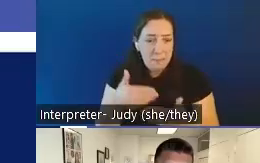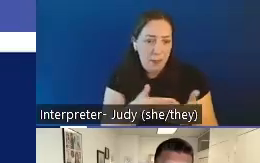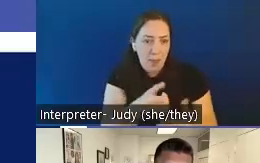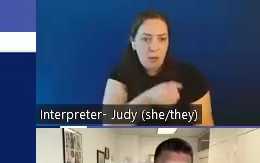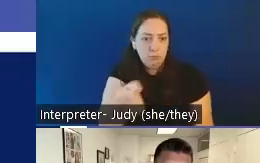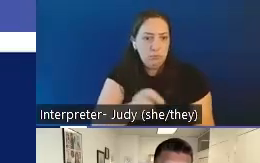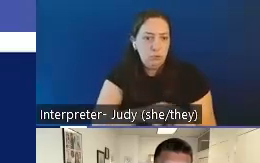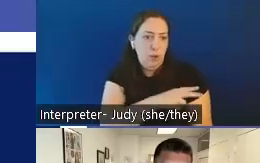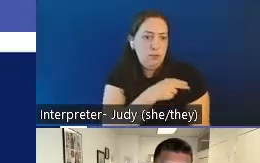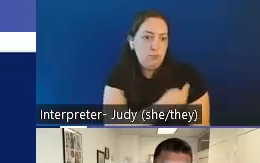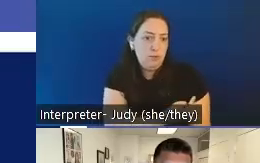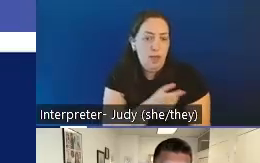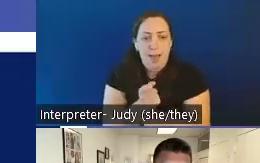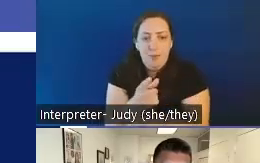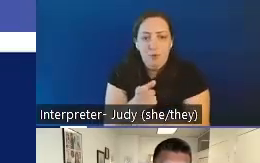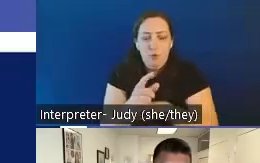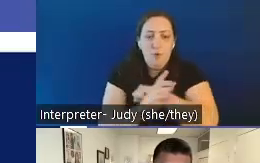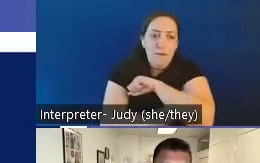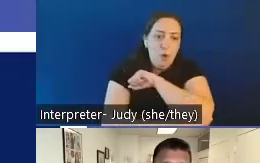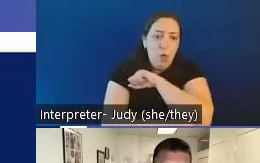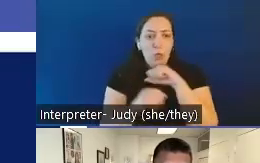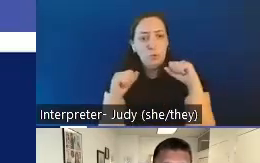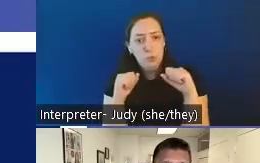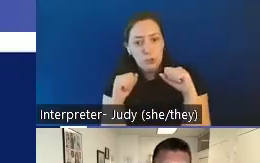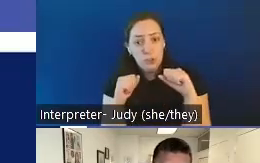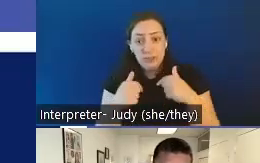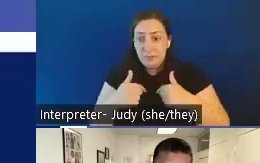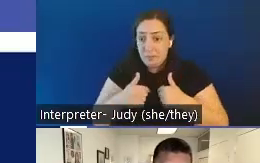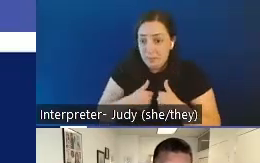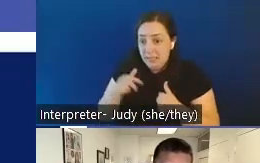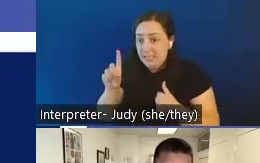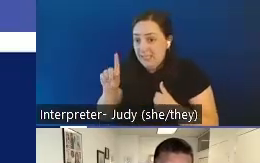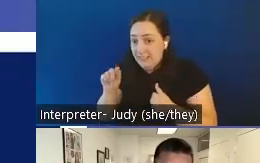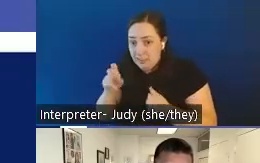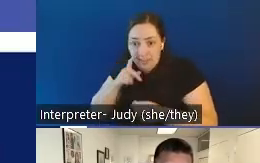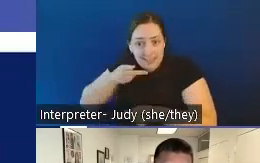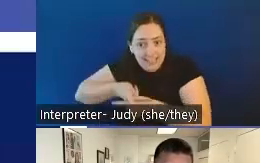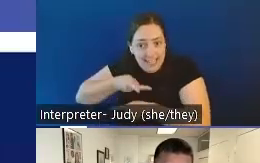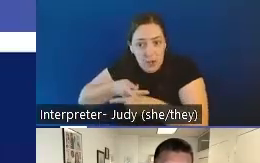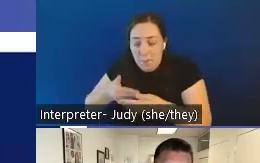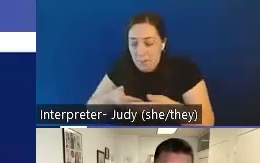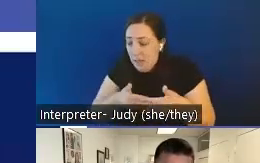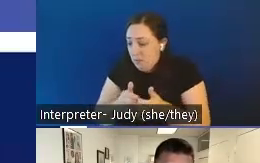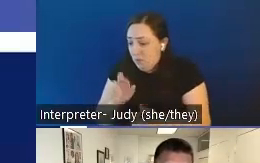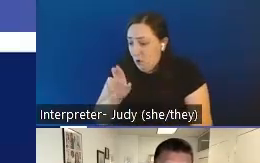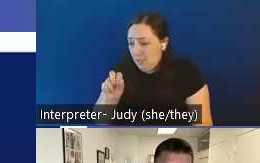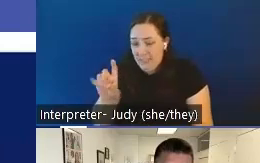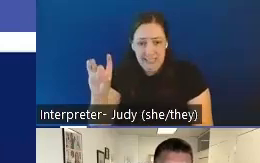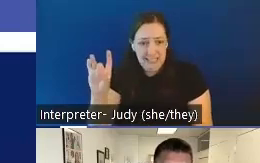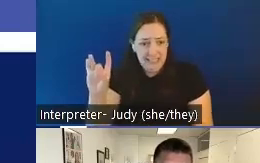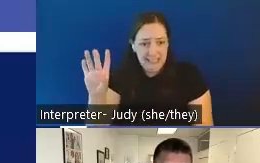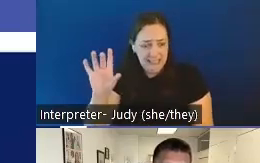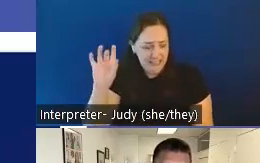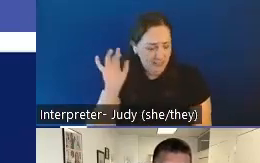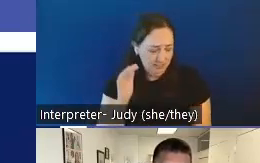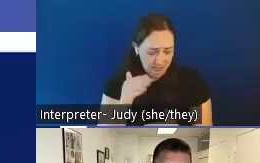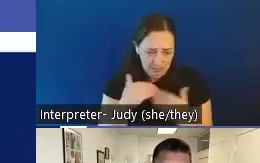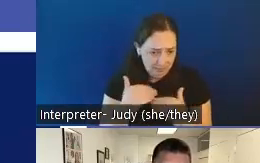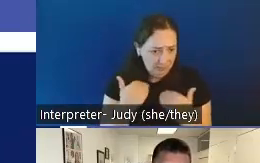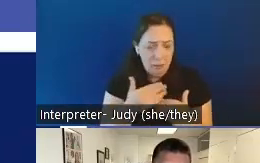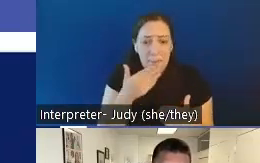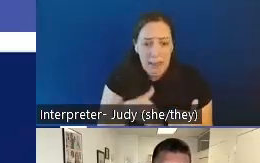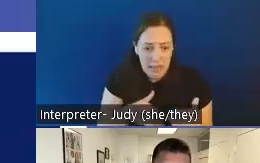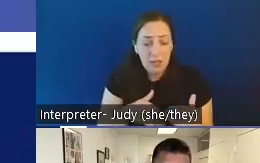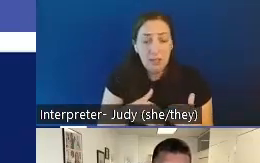fall and winter. I and Dave and I have both taken care of babies who get RSV. It is a horrible thing to see. And so this has been really life-changing